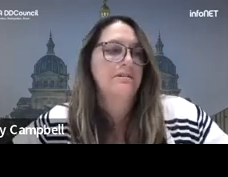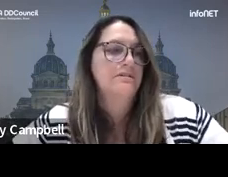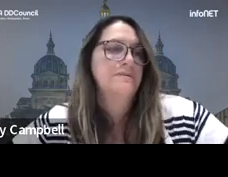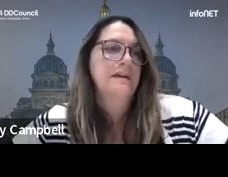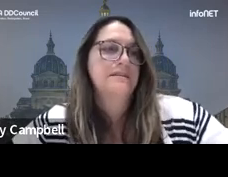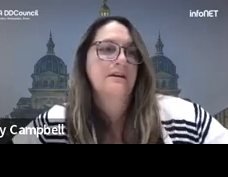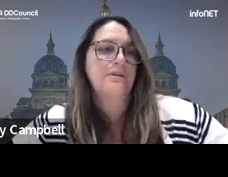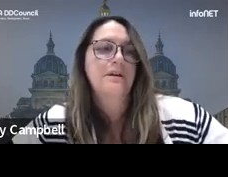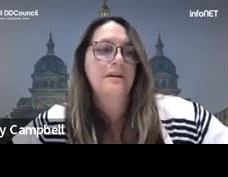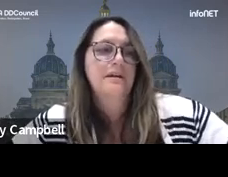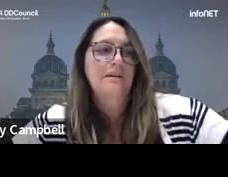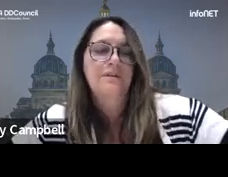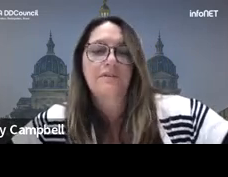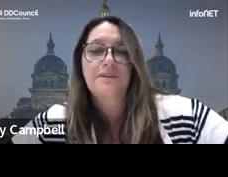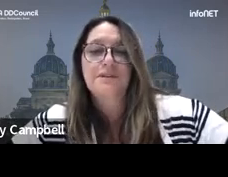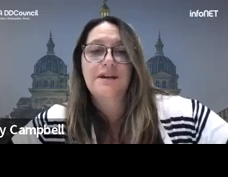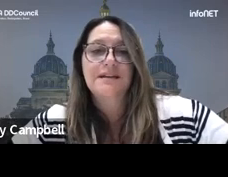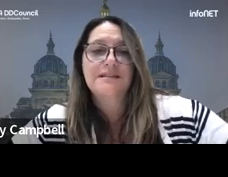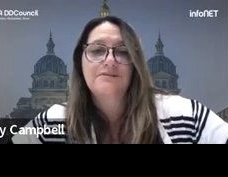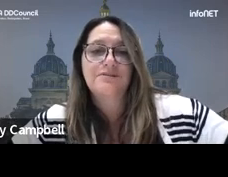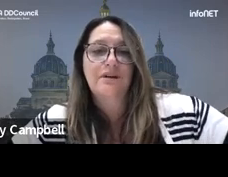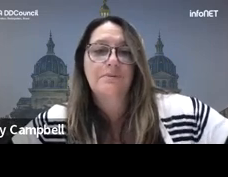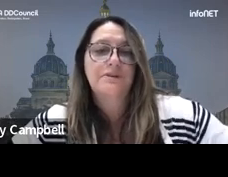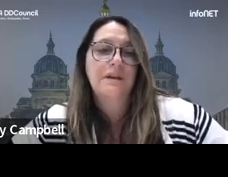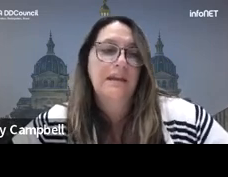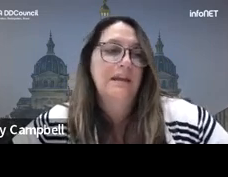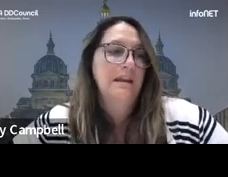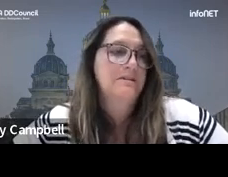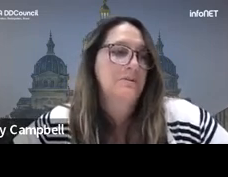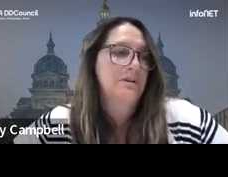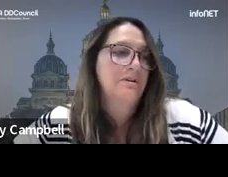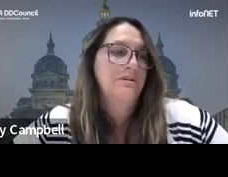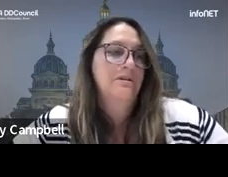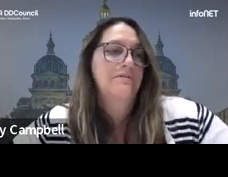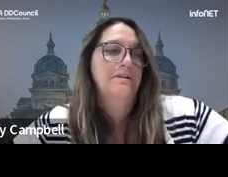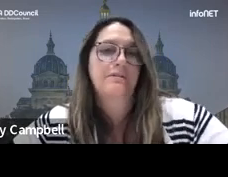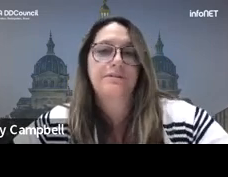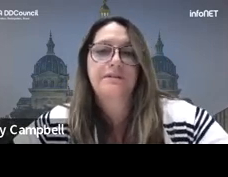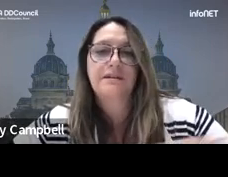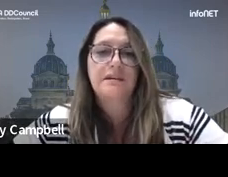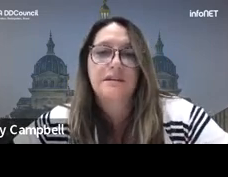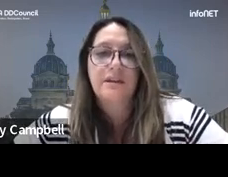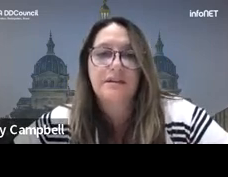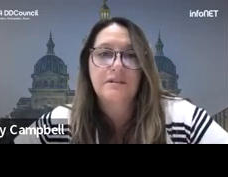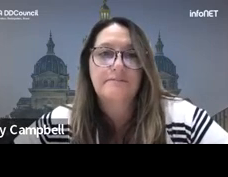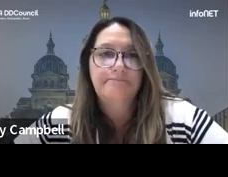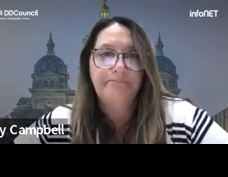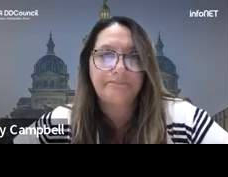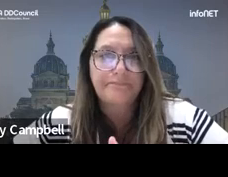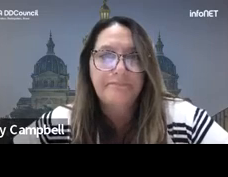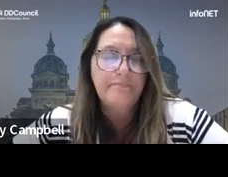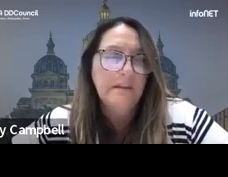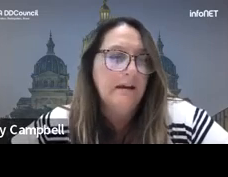3:30 on Tuesday. So if you live in those areas, there's a good opportunity to connect with your federal delegation.